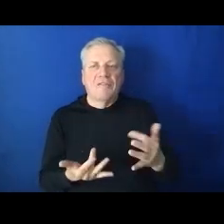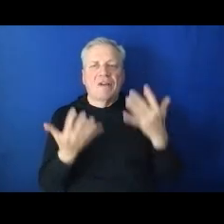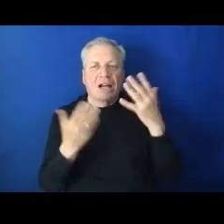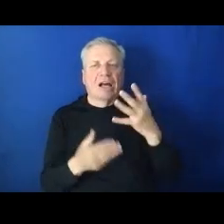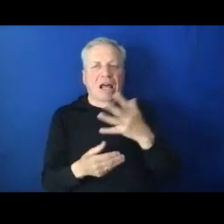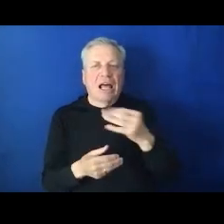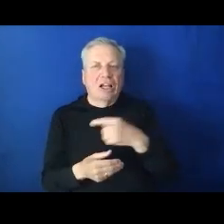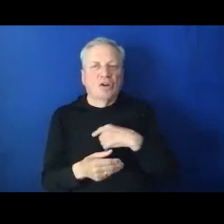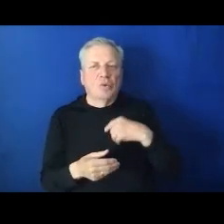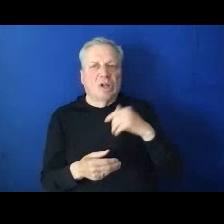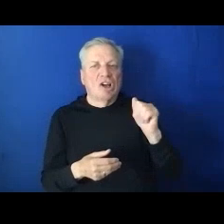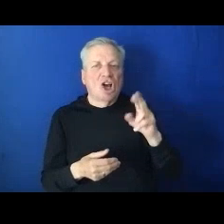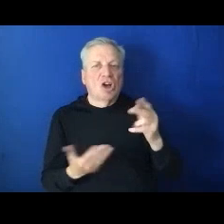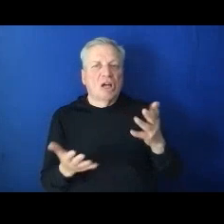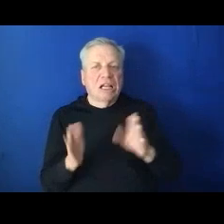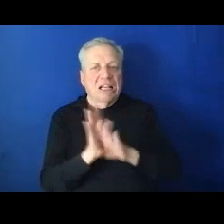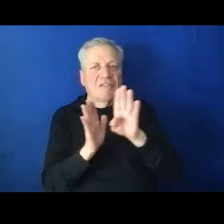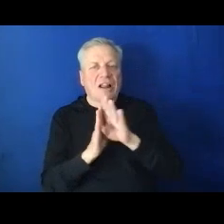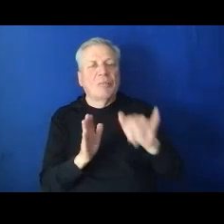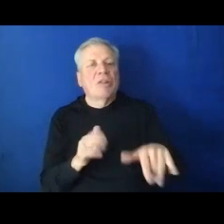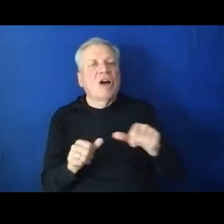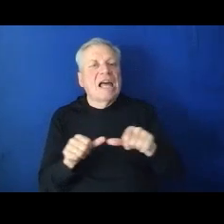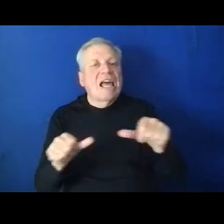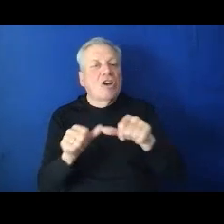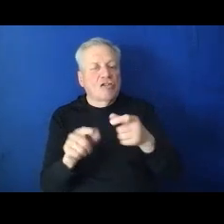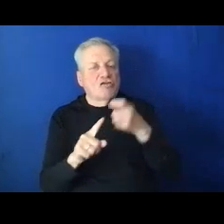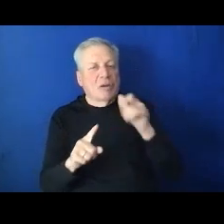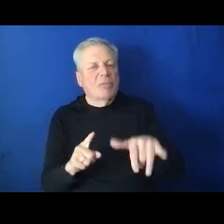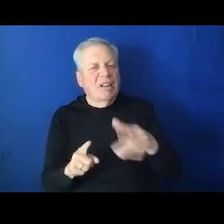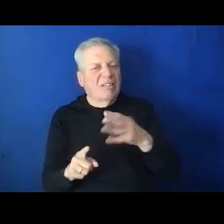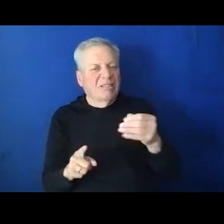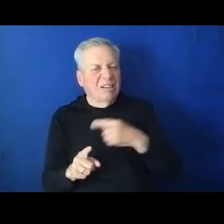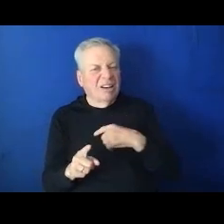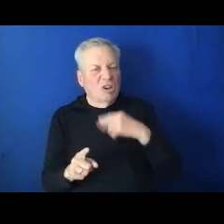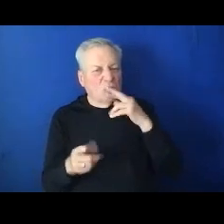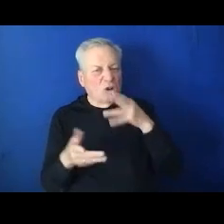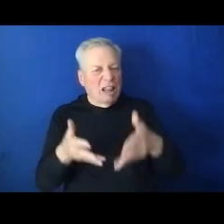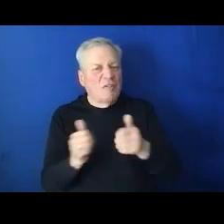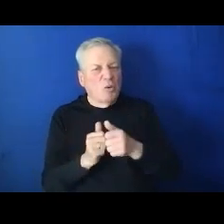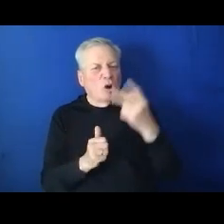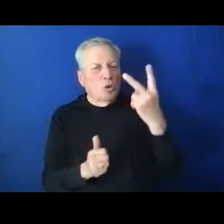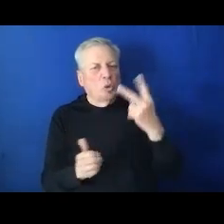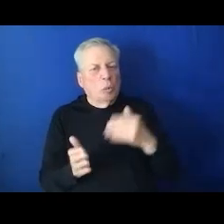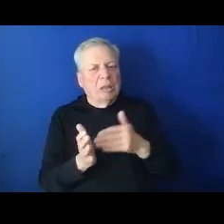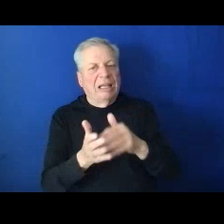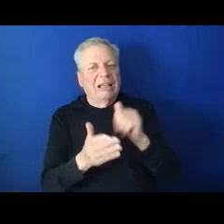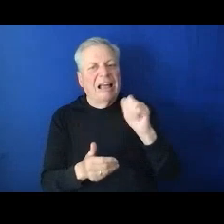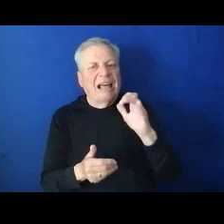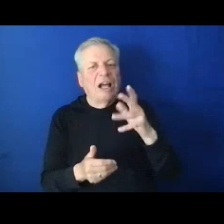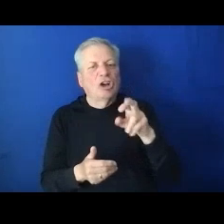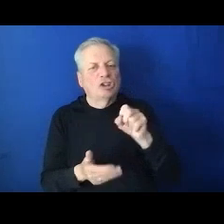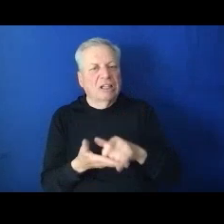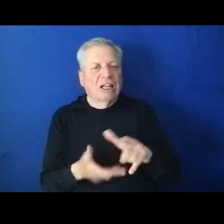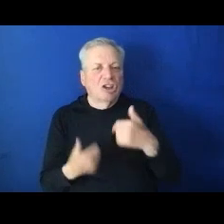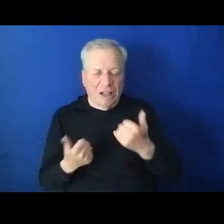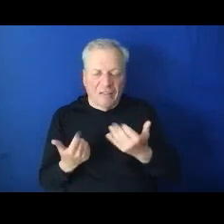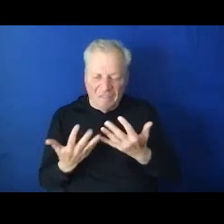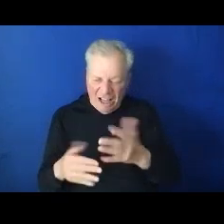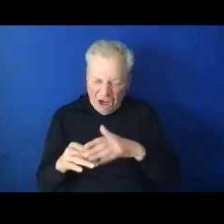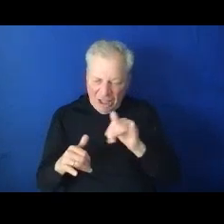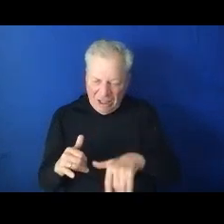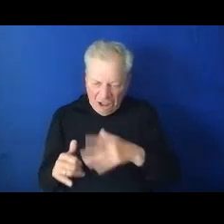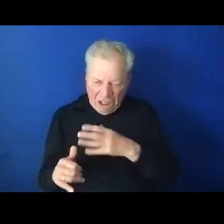the developed areas out of that. You basically are left with 2 million acres that you could have a fire on, and we've had a